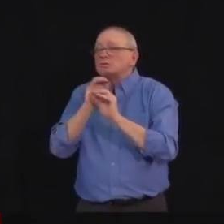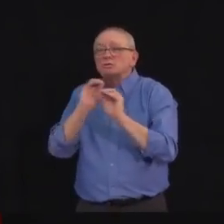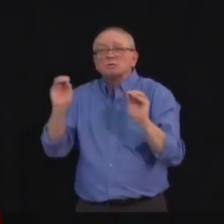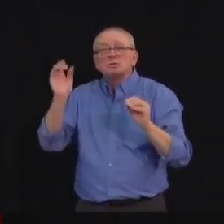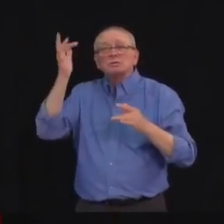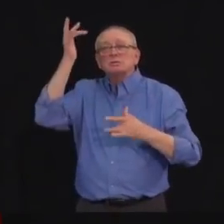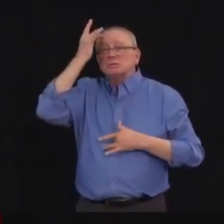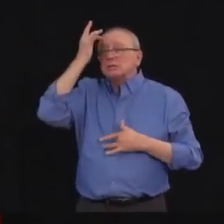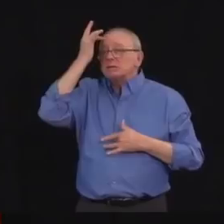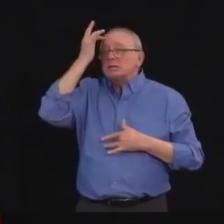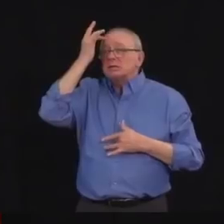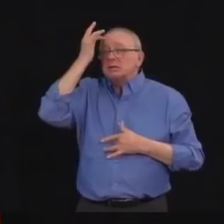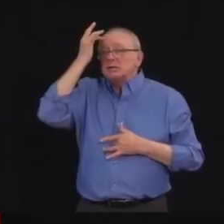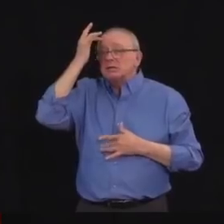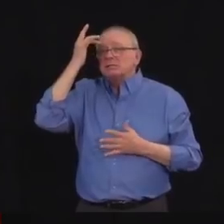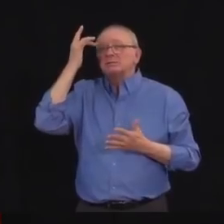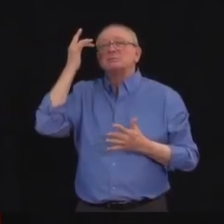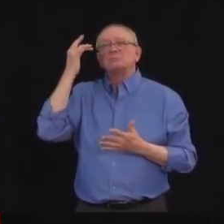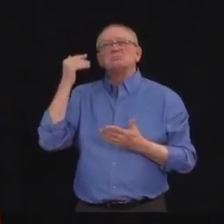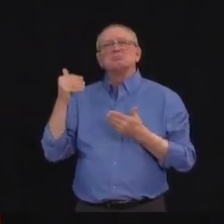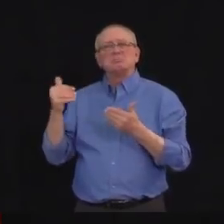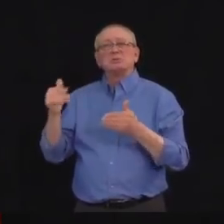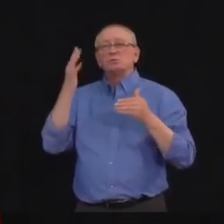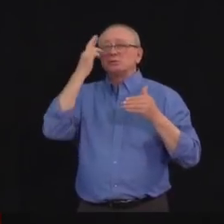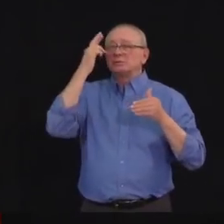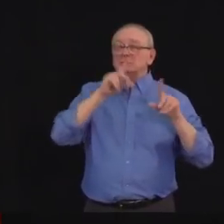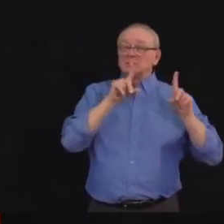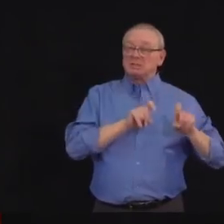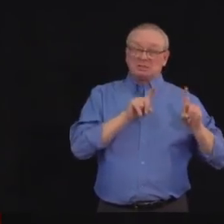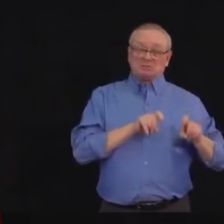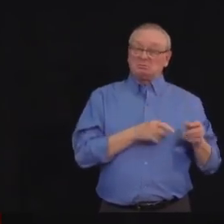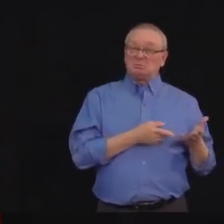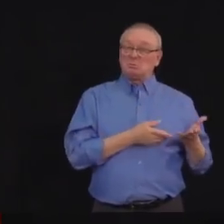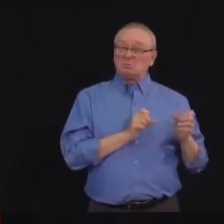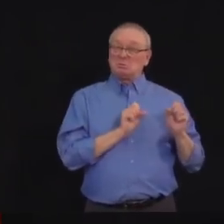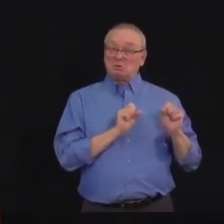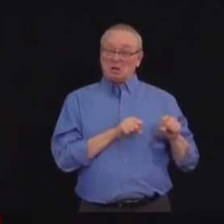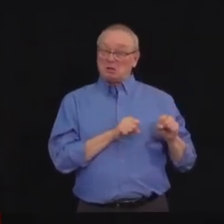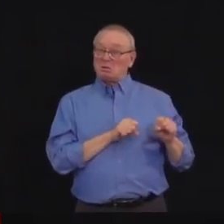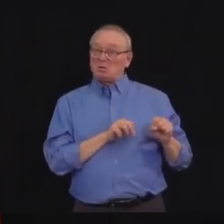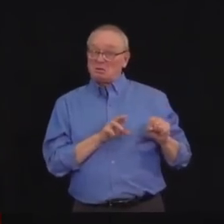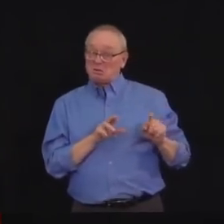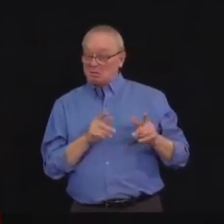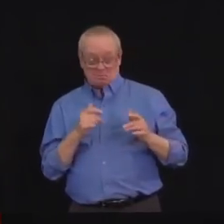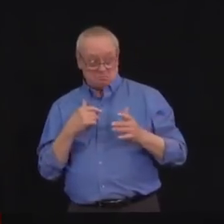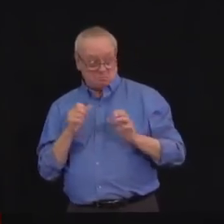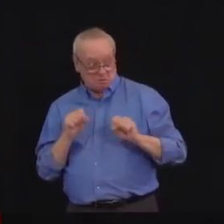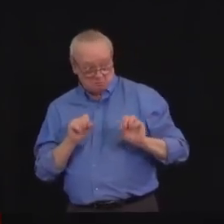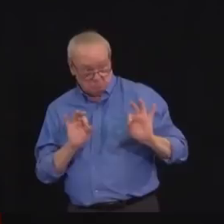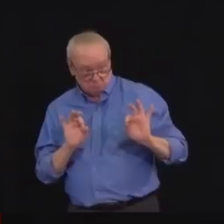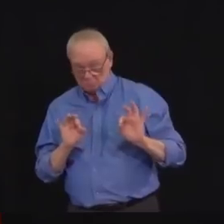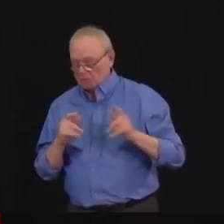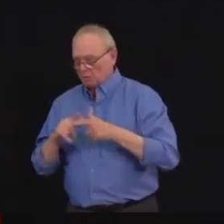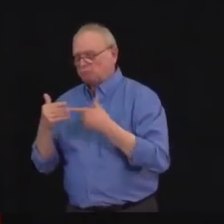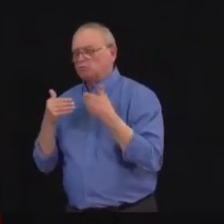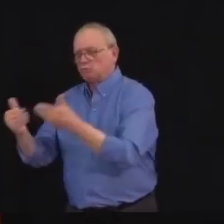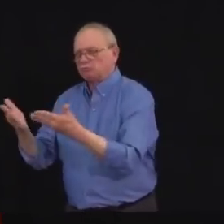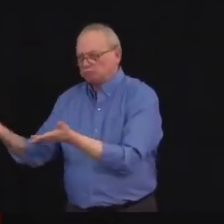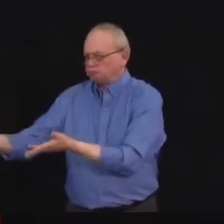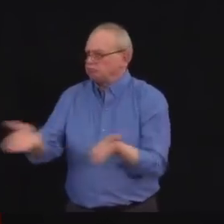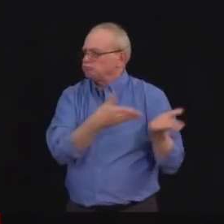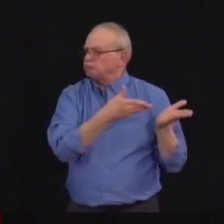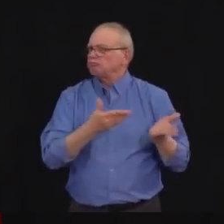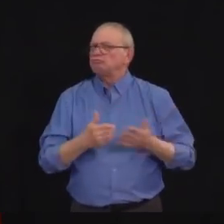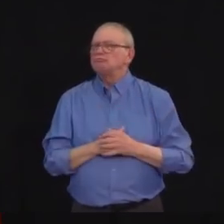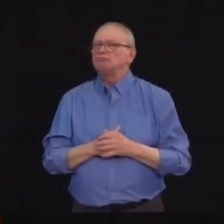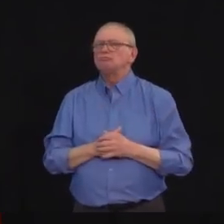to be able to accommodate some of those additional swabs, what I did is communicated to my colleagues, again, the local medical officers of health